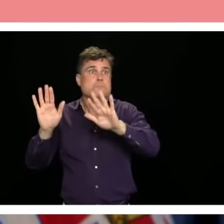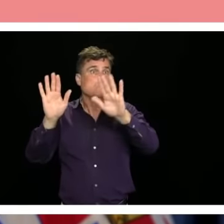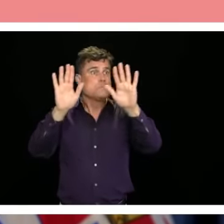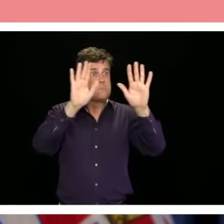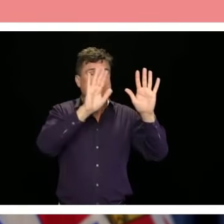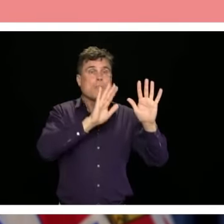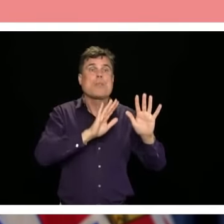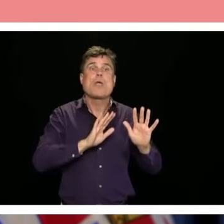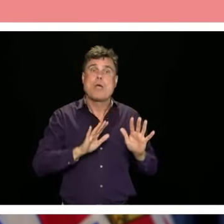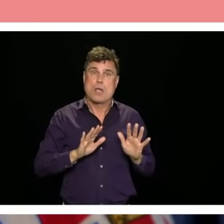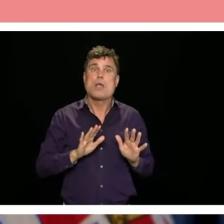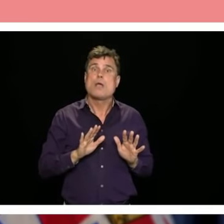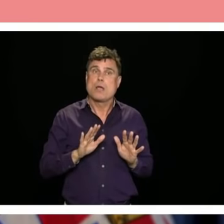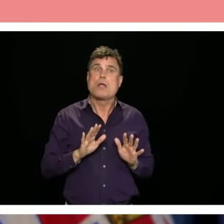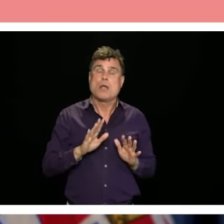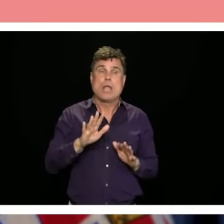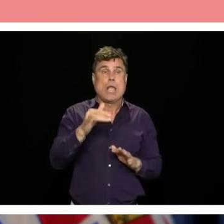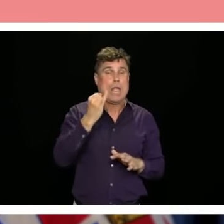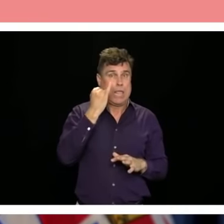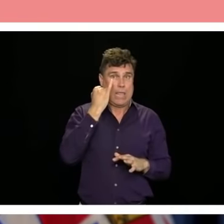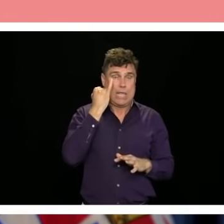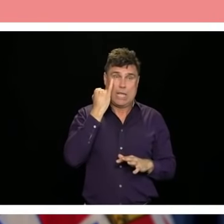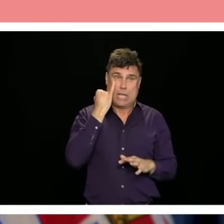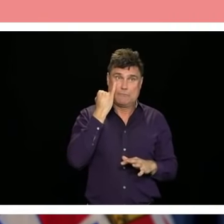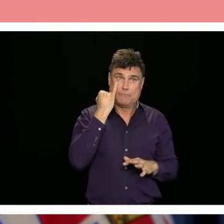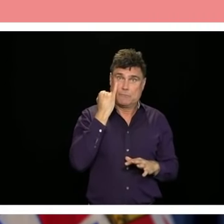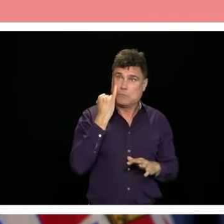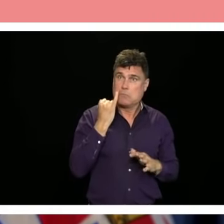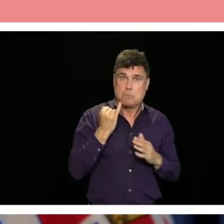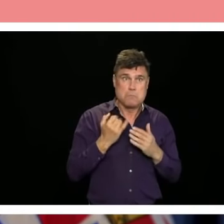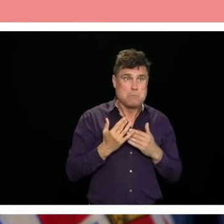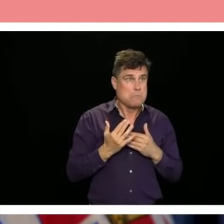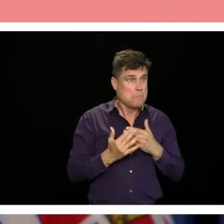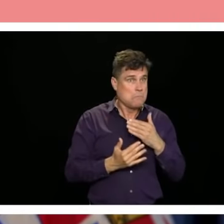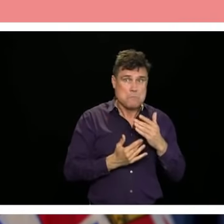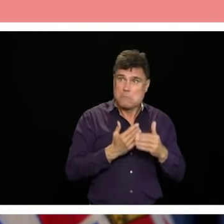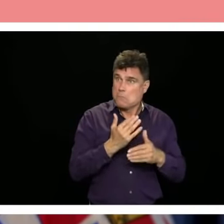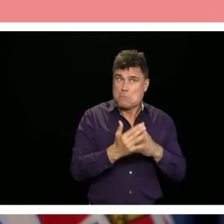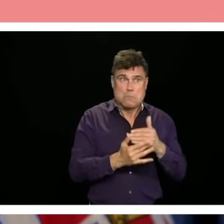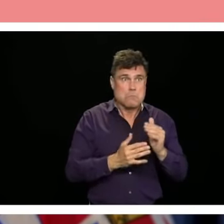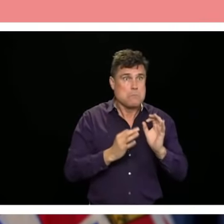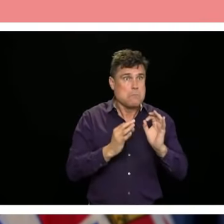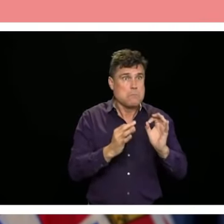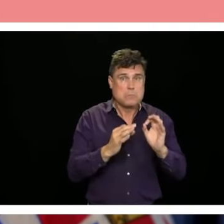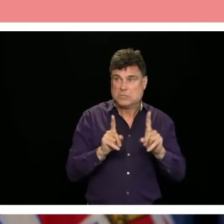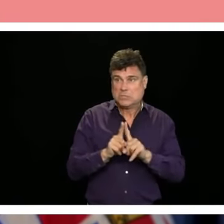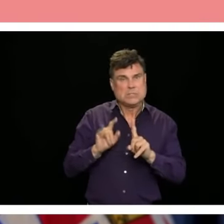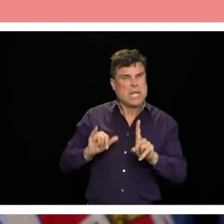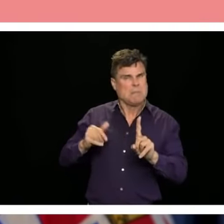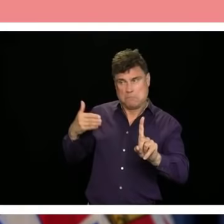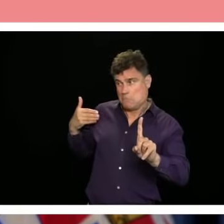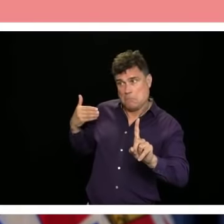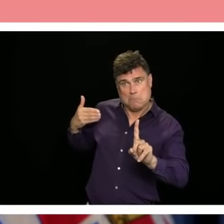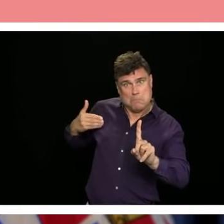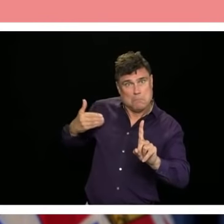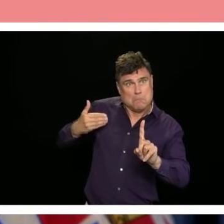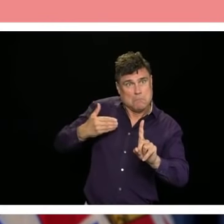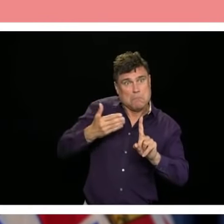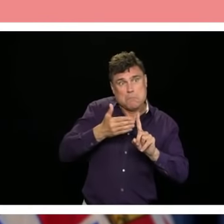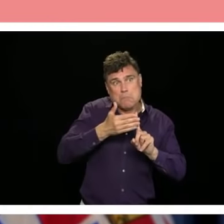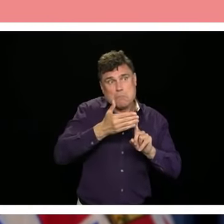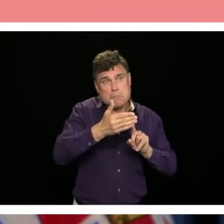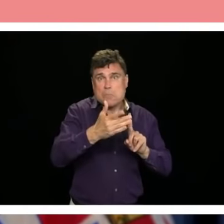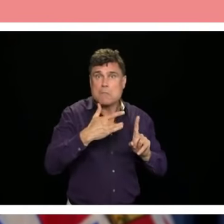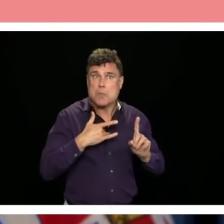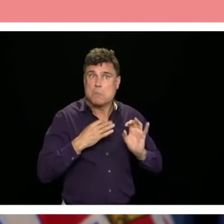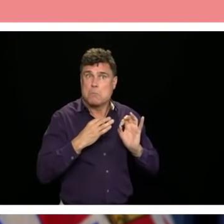support. We have a strong network of public health around the province, and testing is available widely on 24 hours. So we